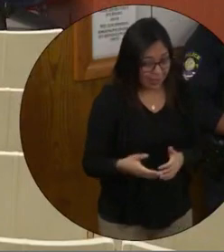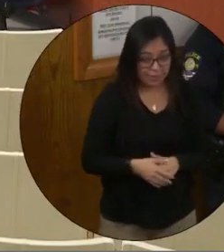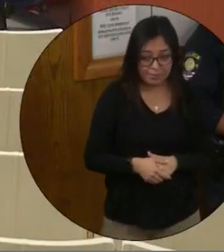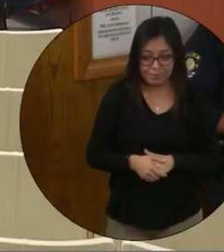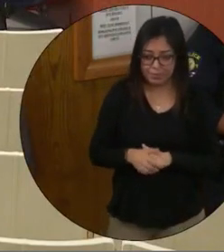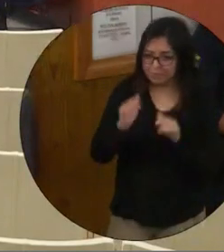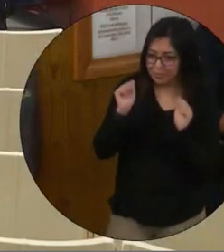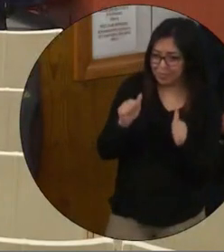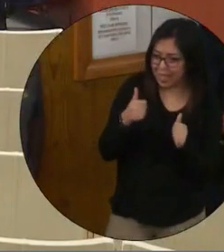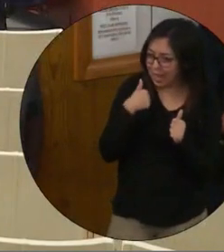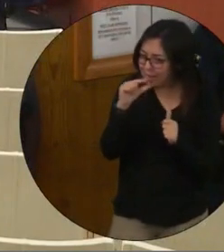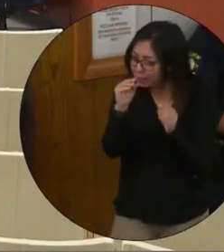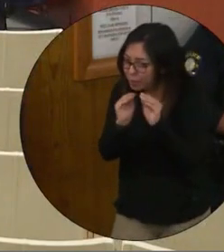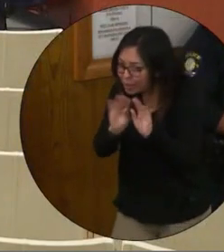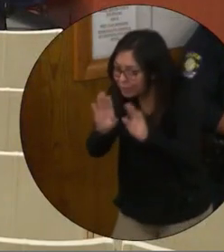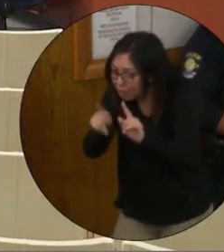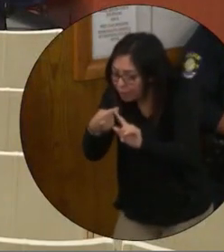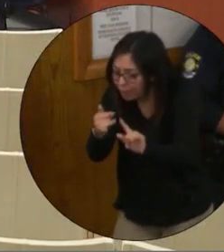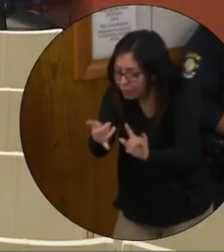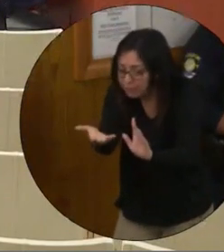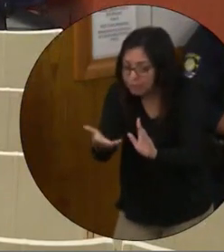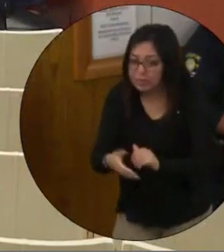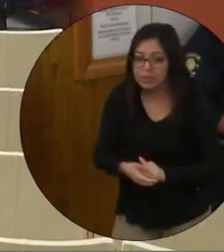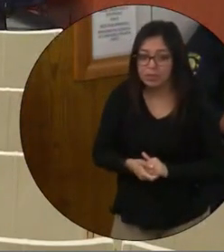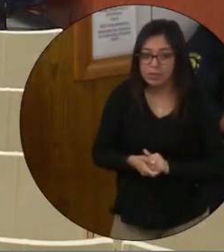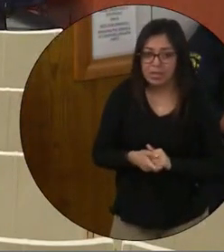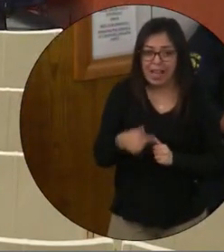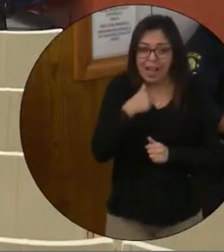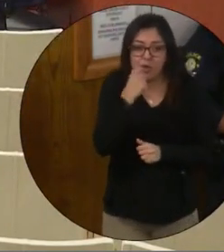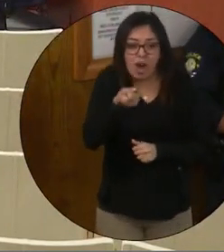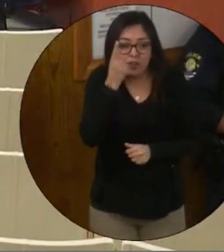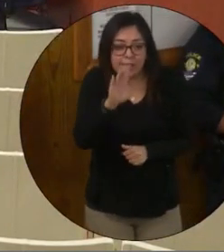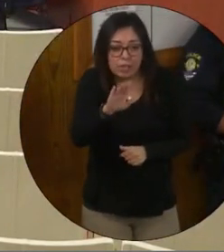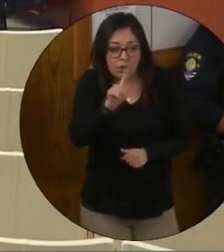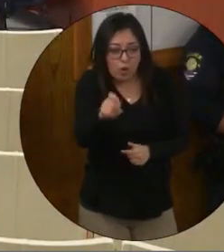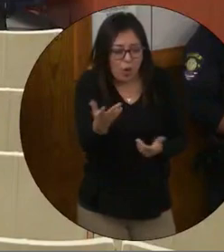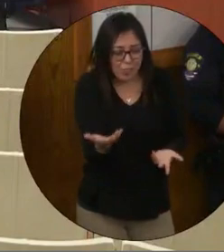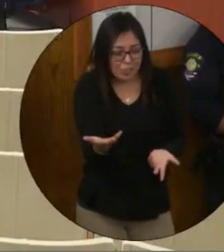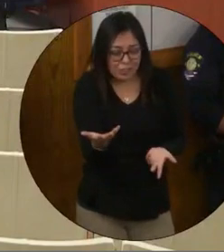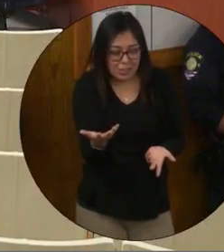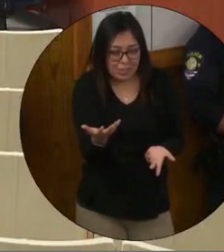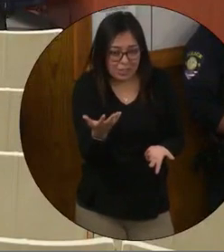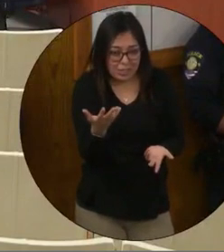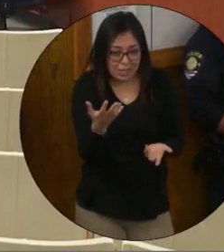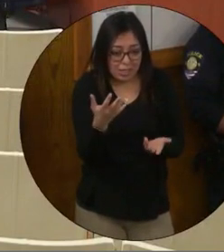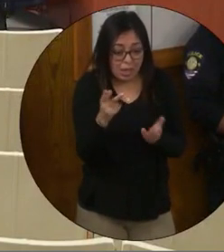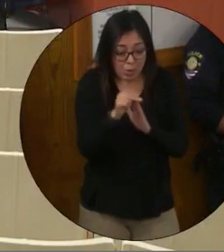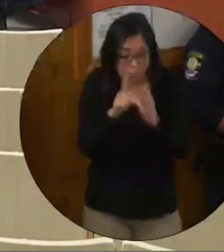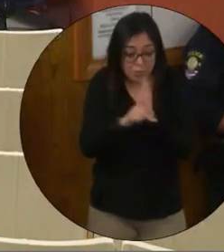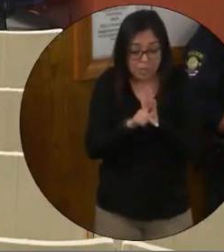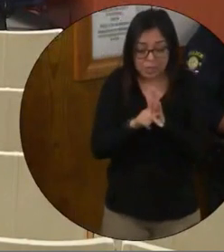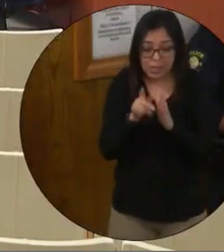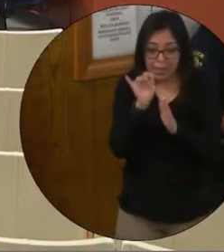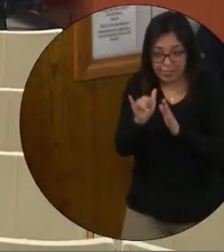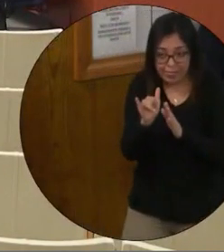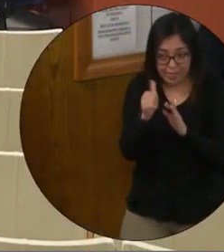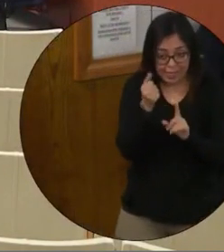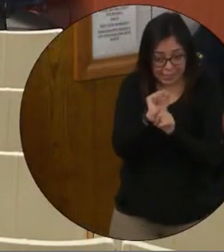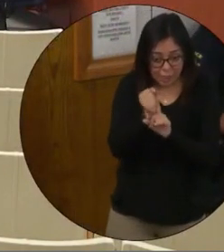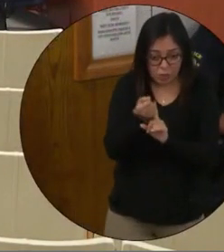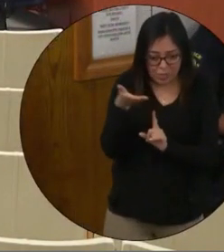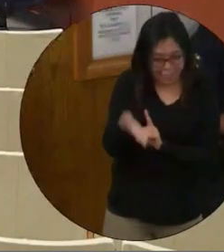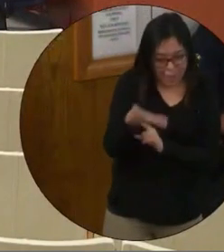Could I get a little bit more clarification on that? I don't understand your question. Procedurally, the matter is correctly before